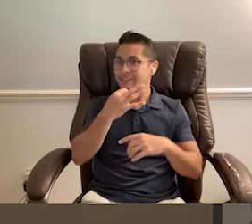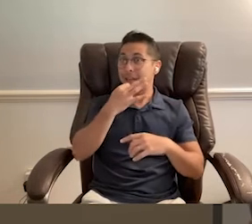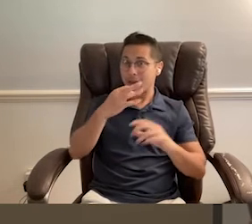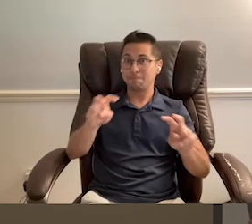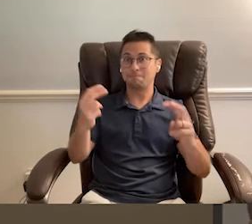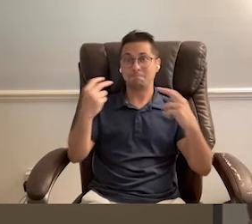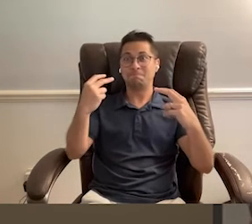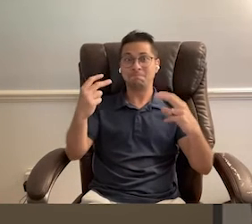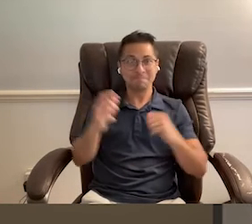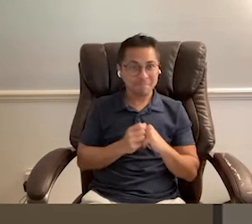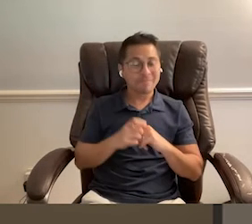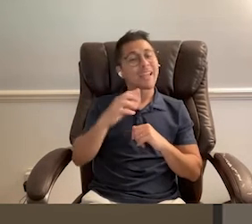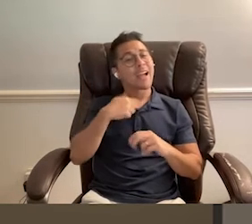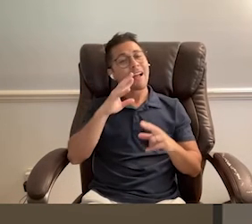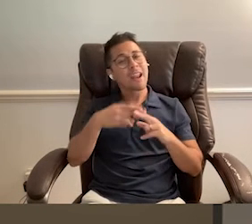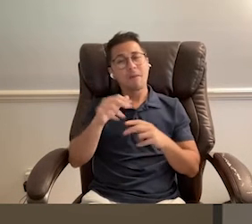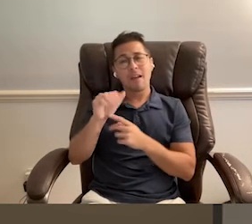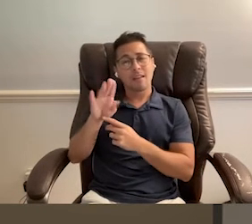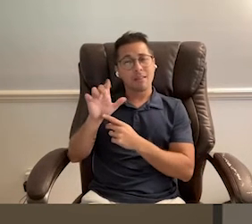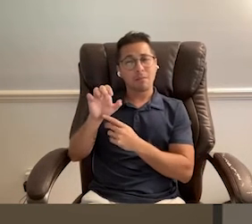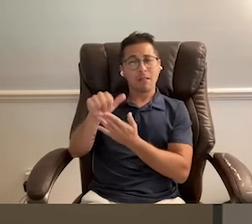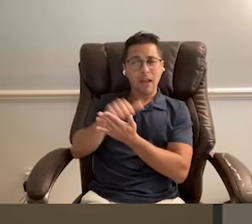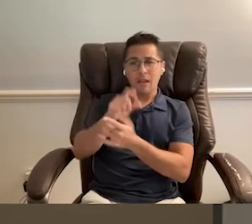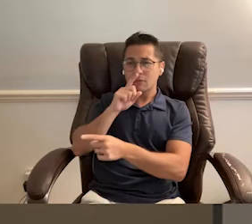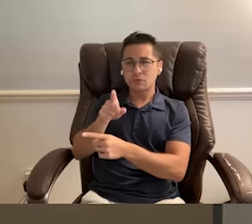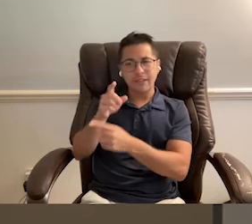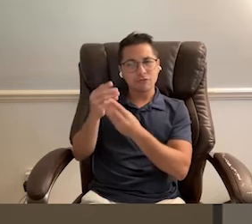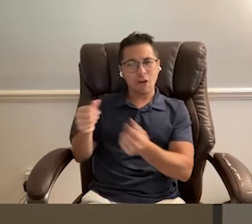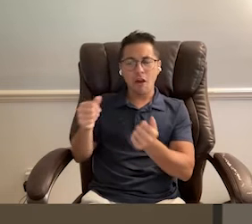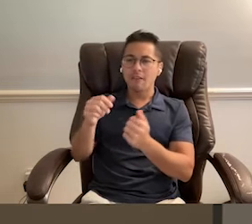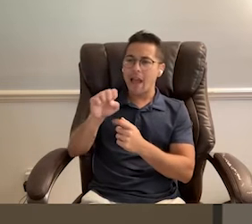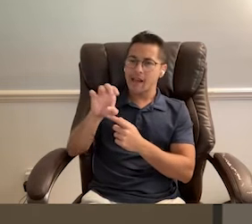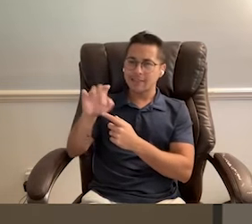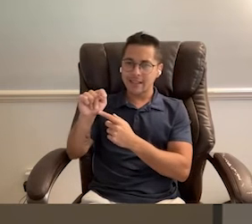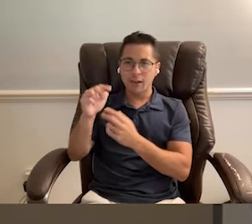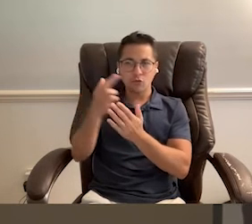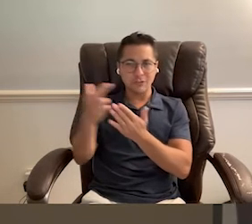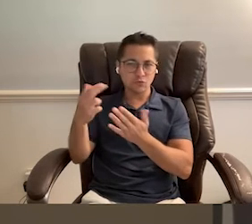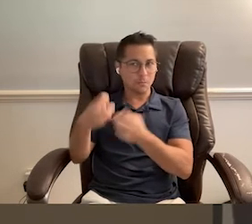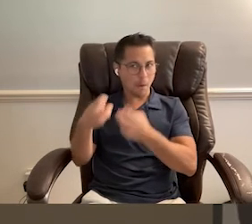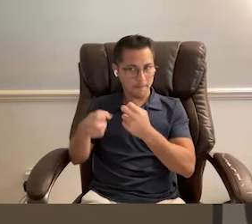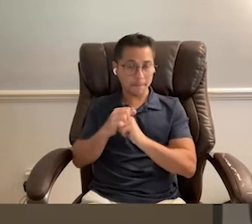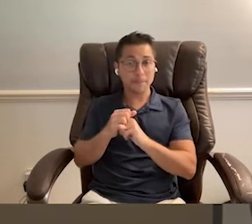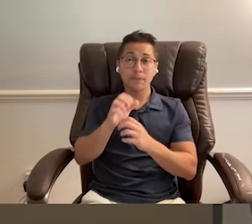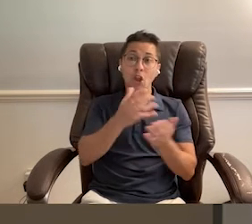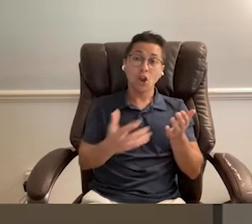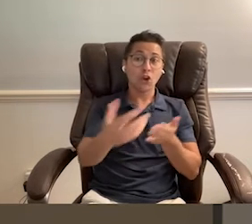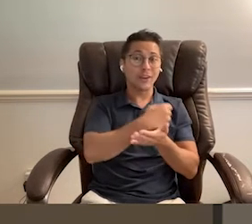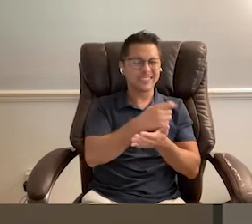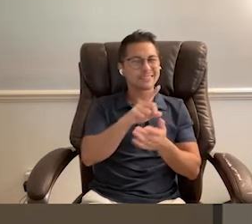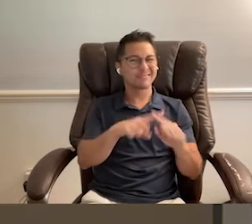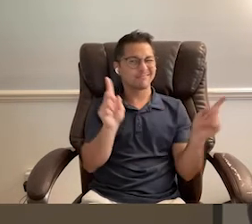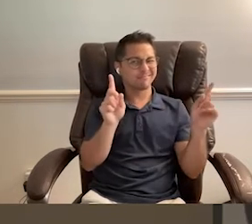So I talked about how ABLE accounts really solve the asset resource limit. Earnings is a whole different ball of wax, and this is just